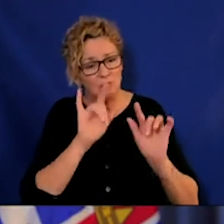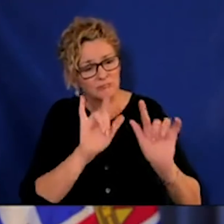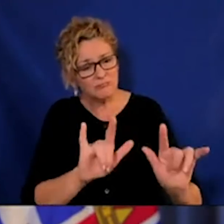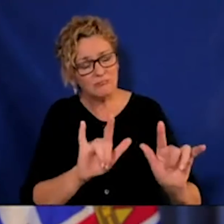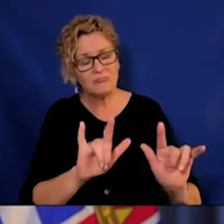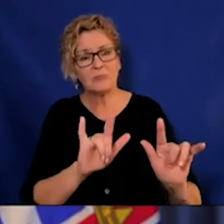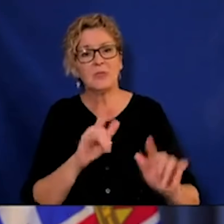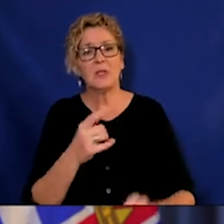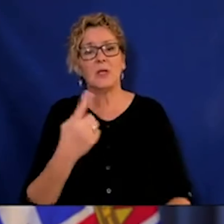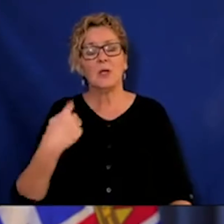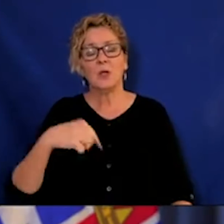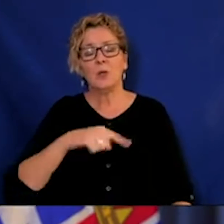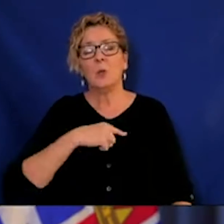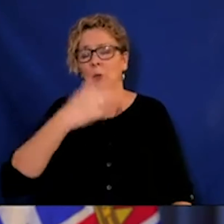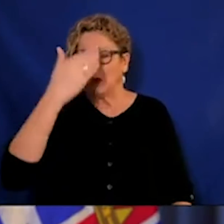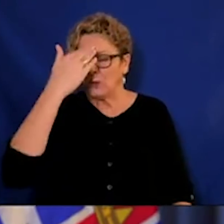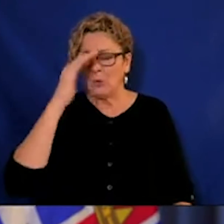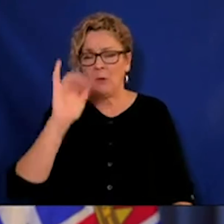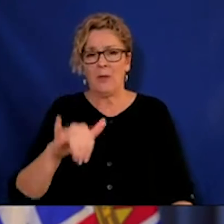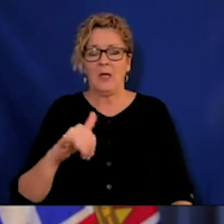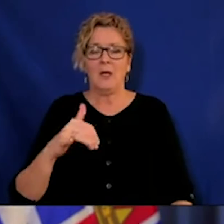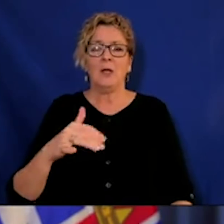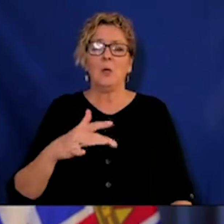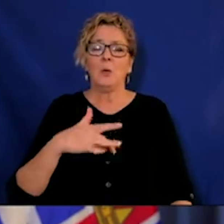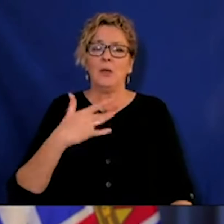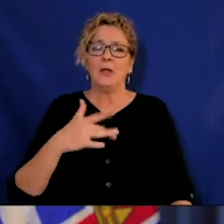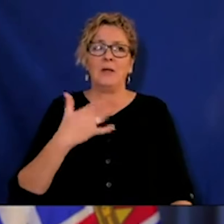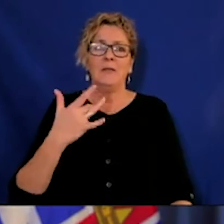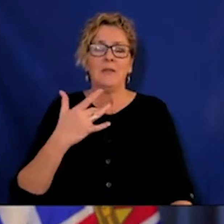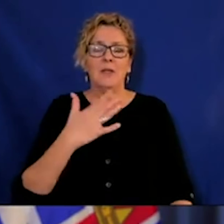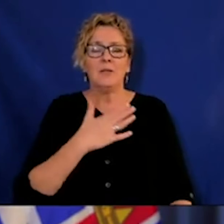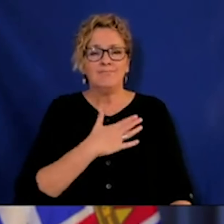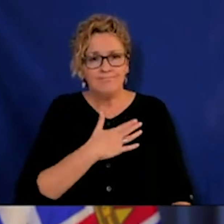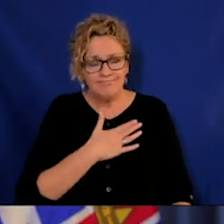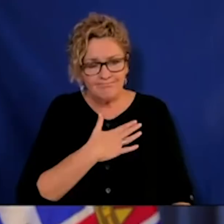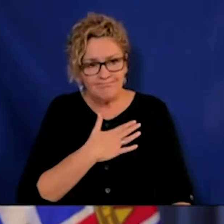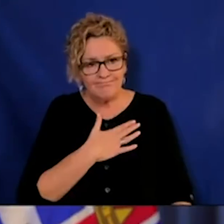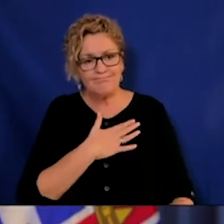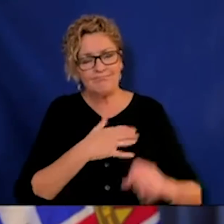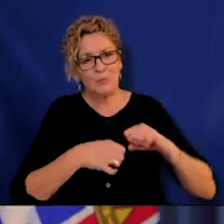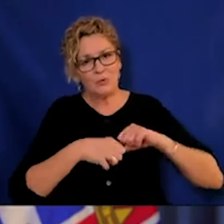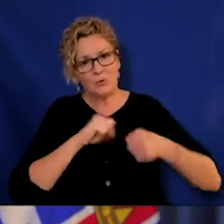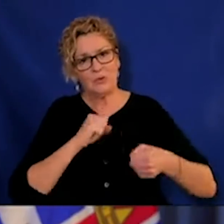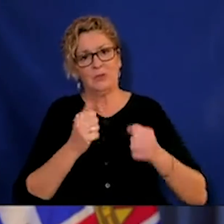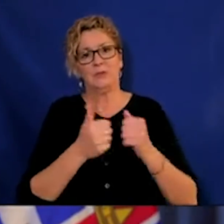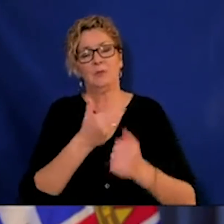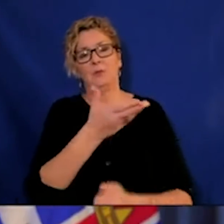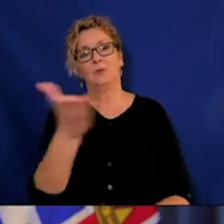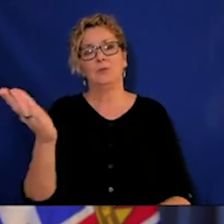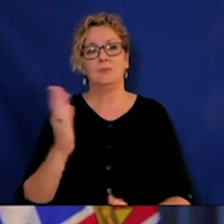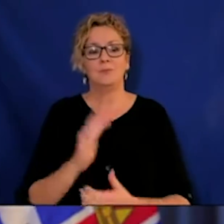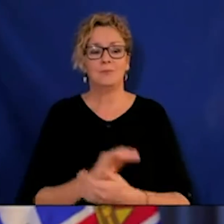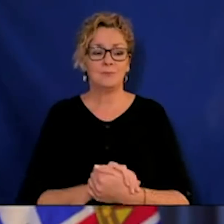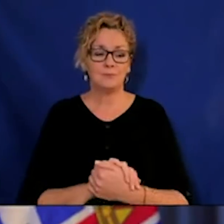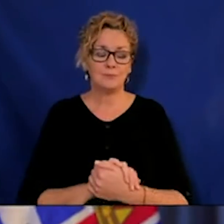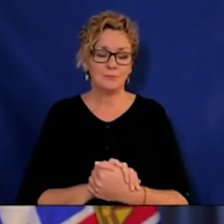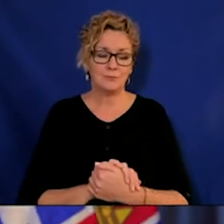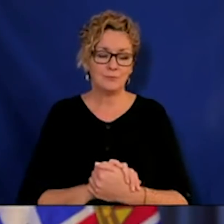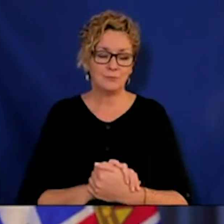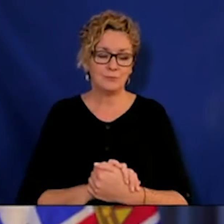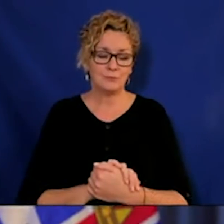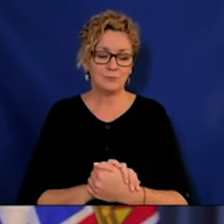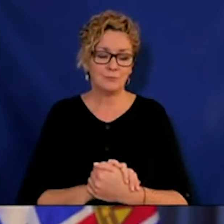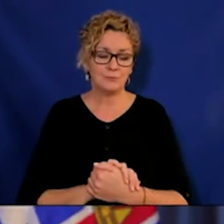you, we hear you, we are with you in these difficult times, and they remind us, I think, of all of the